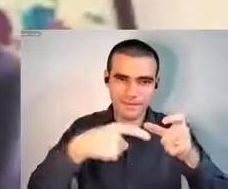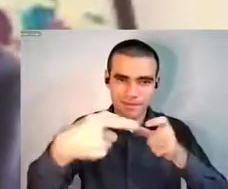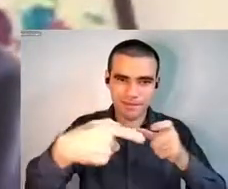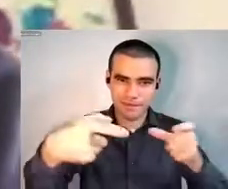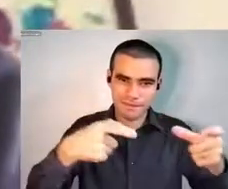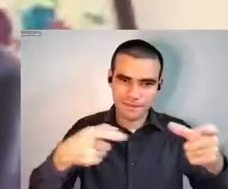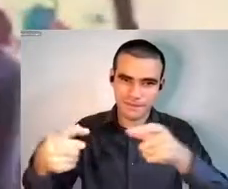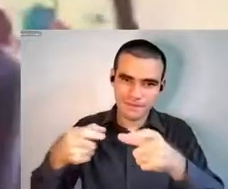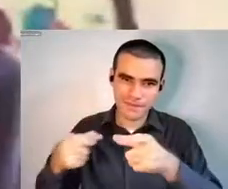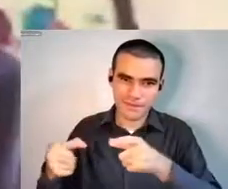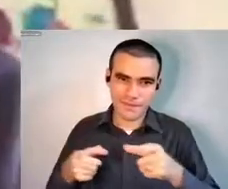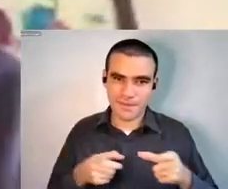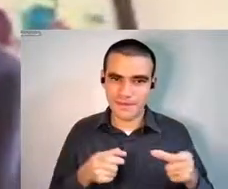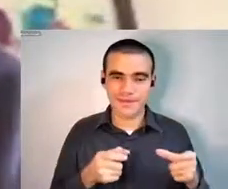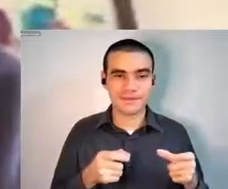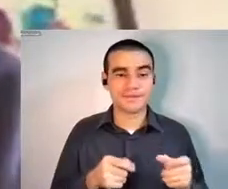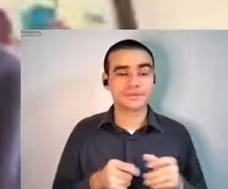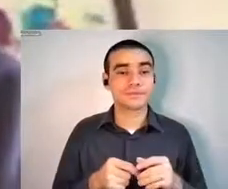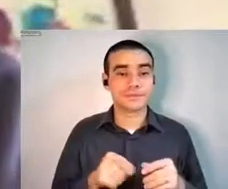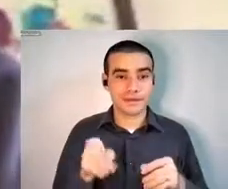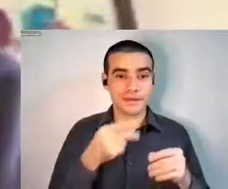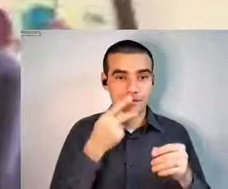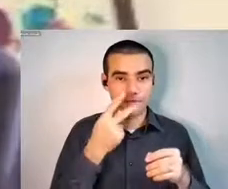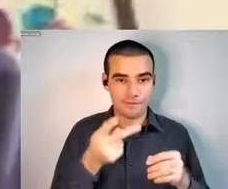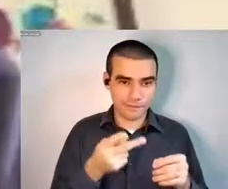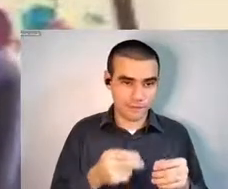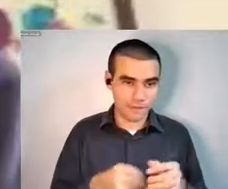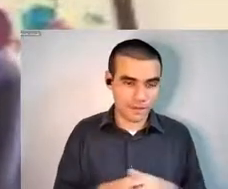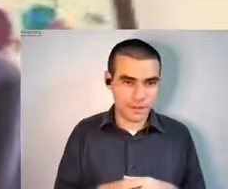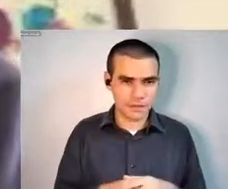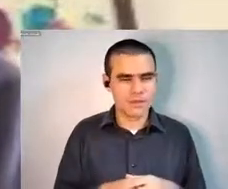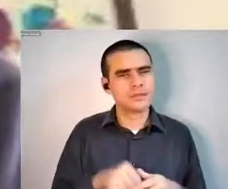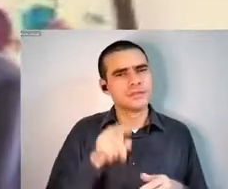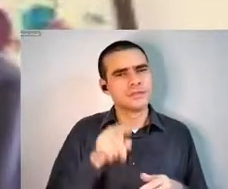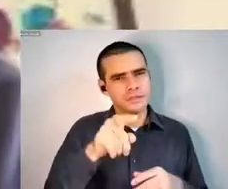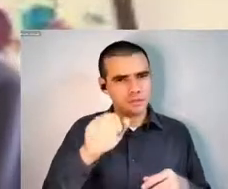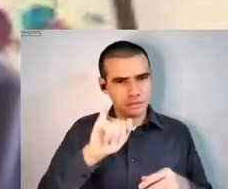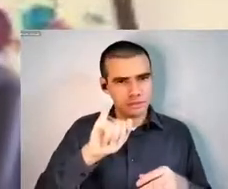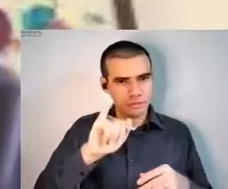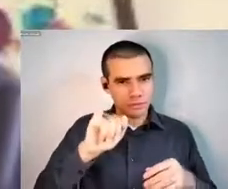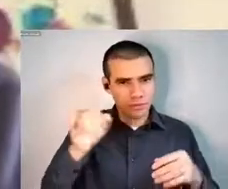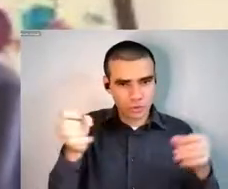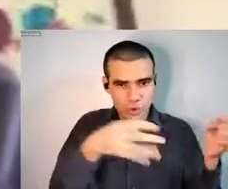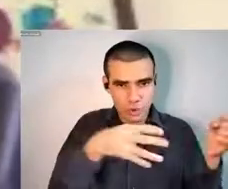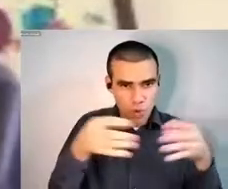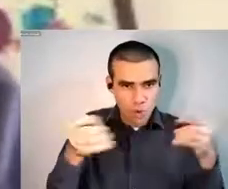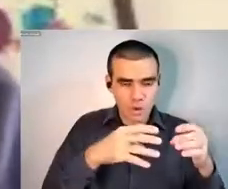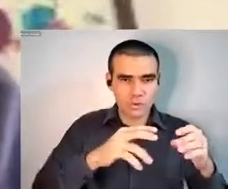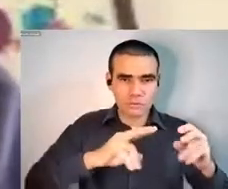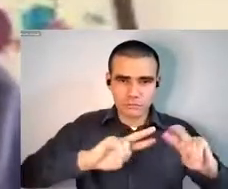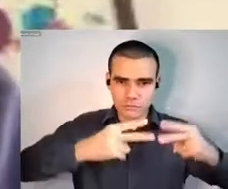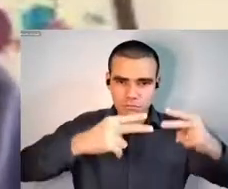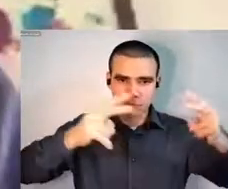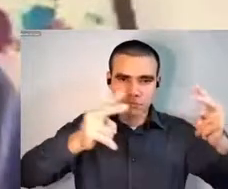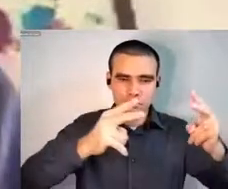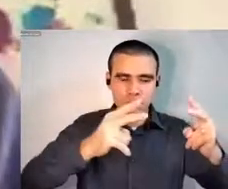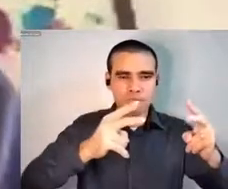Lego is, right? So what they say is, if you have the innovation, the